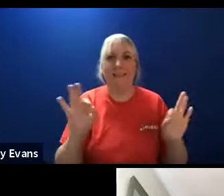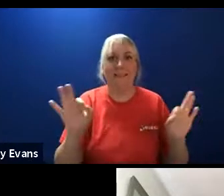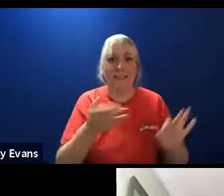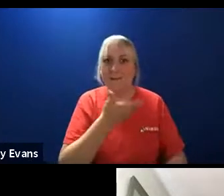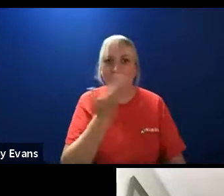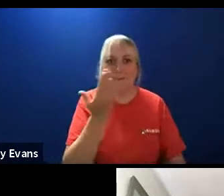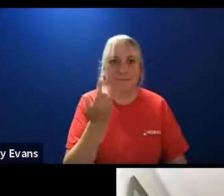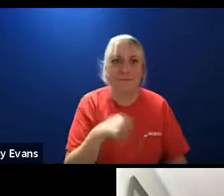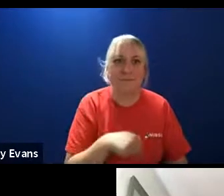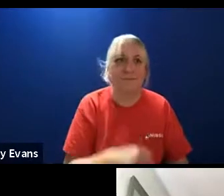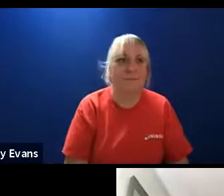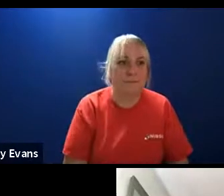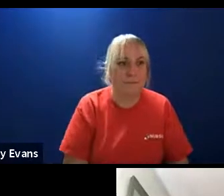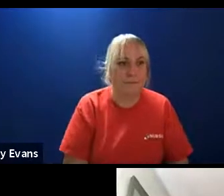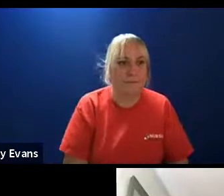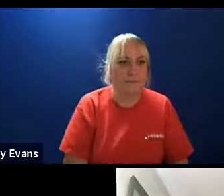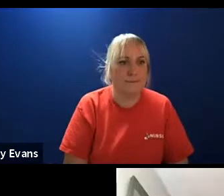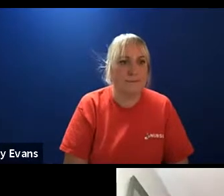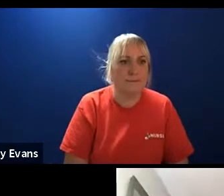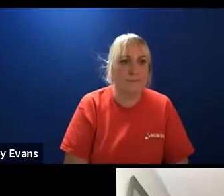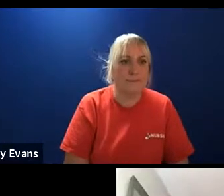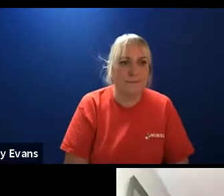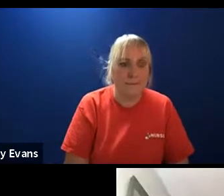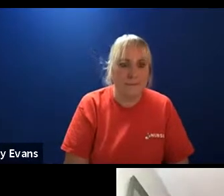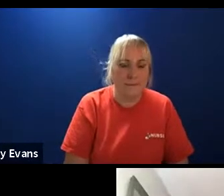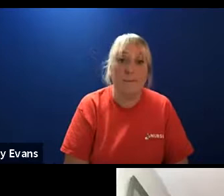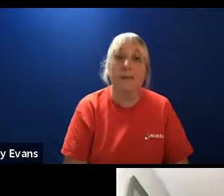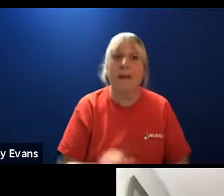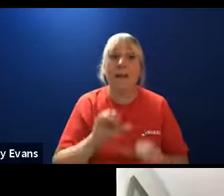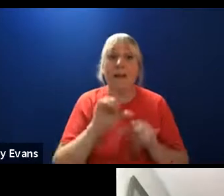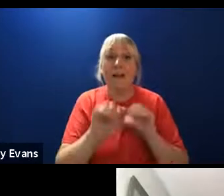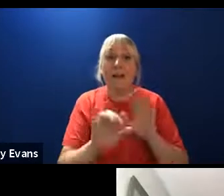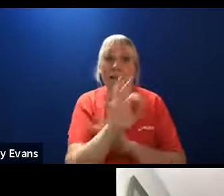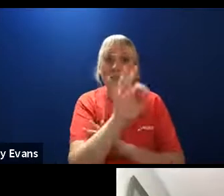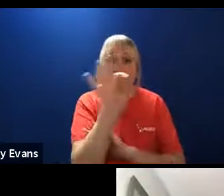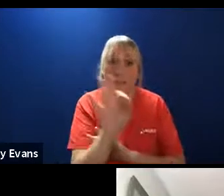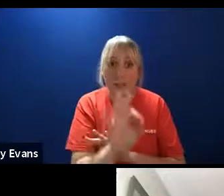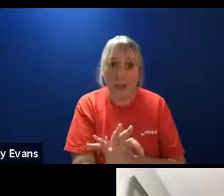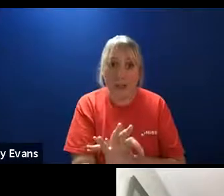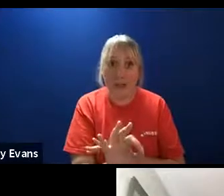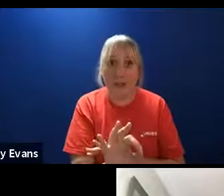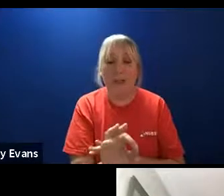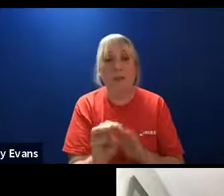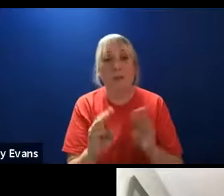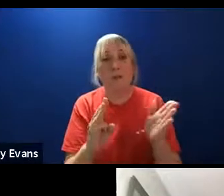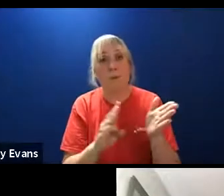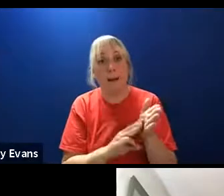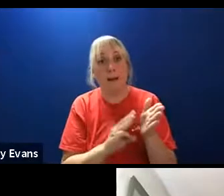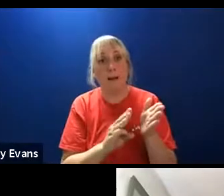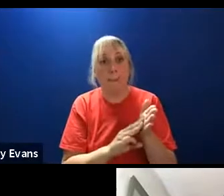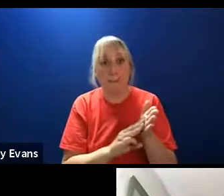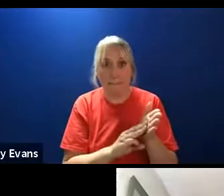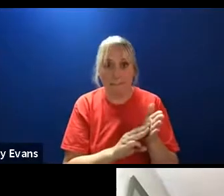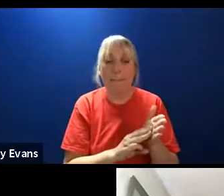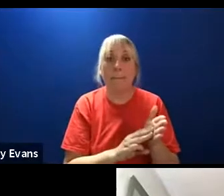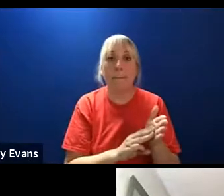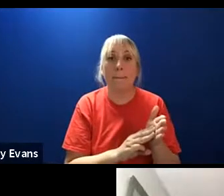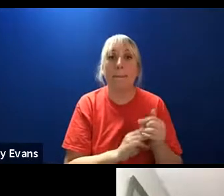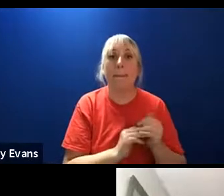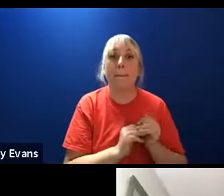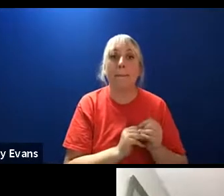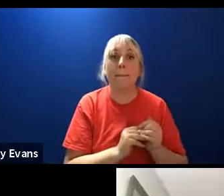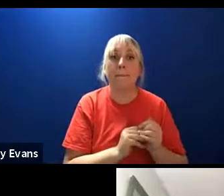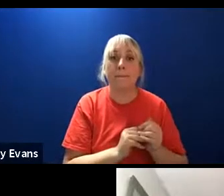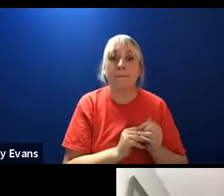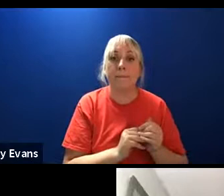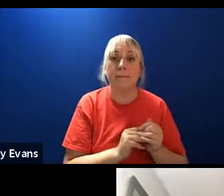Fantastic, thanks, Bernard. The next question's been put specifically to Malcolm, but others may want to come in on it as well. One of